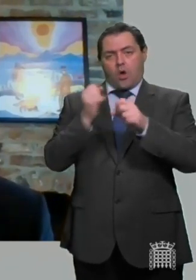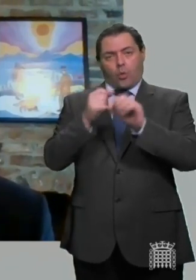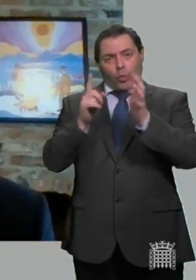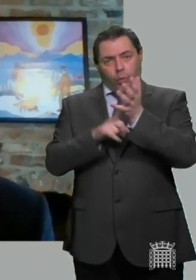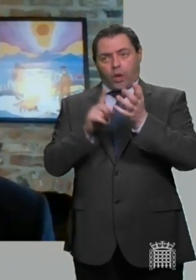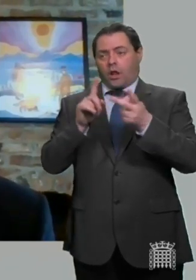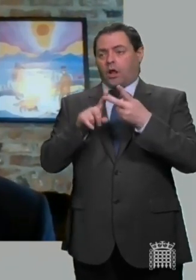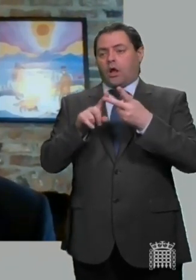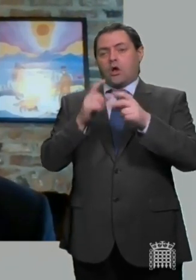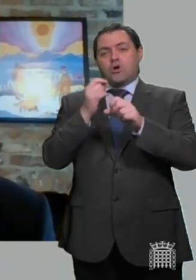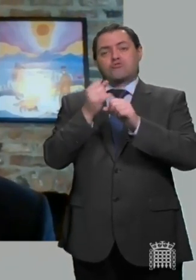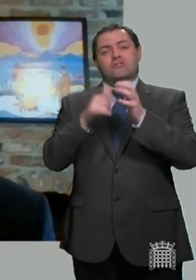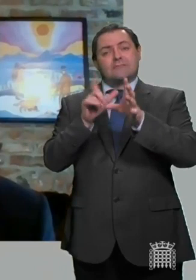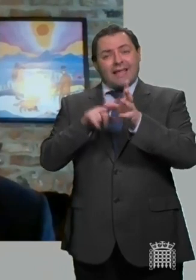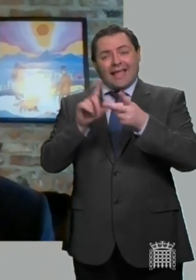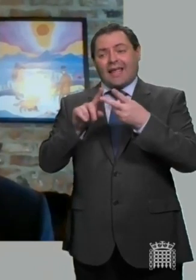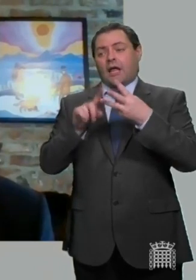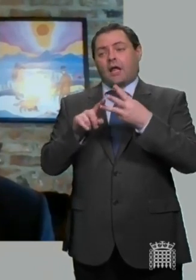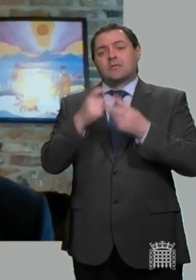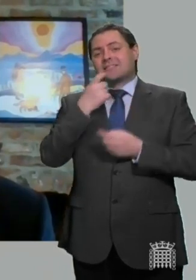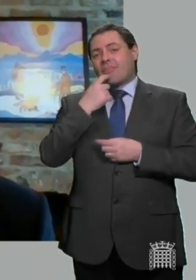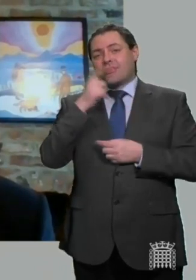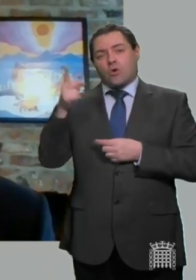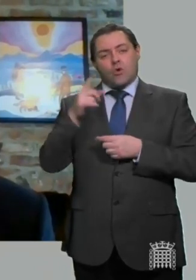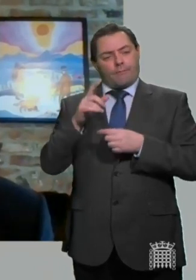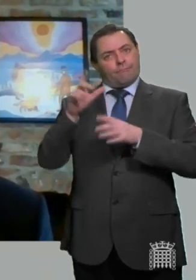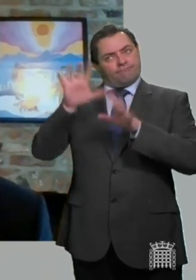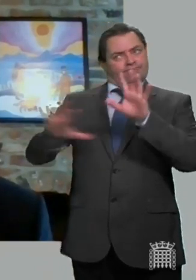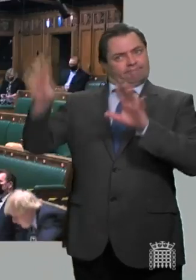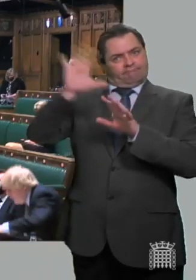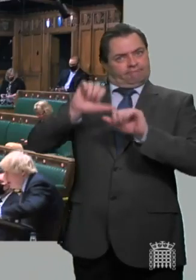Grimsby and the Scunthorpe Steelworks, which are really important for this region to do?